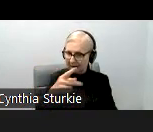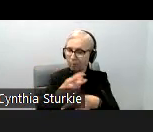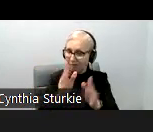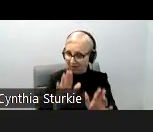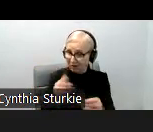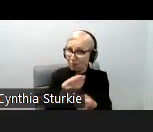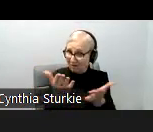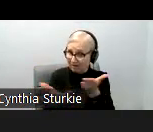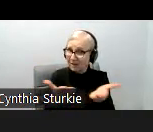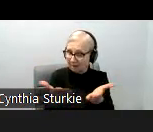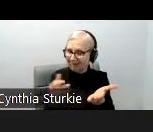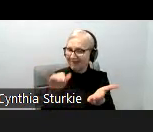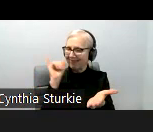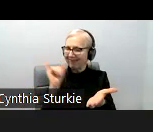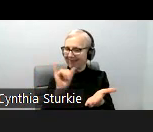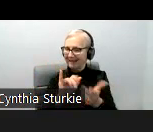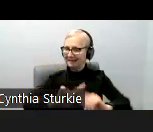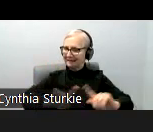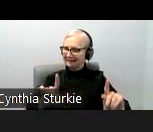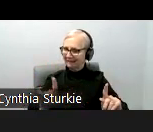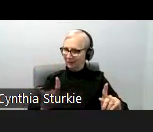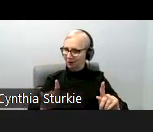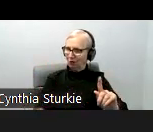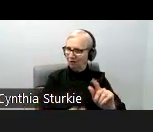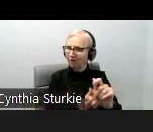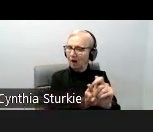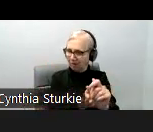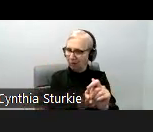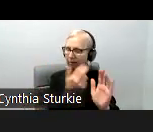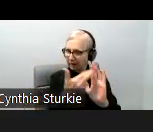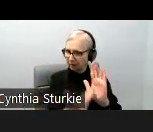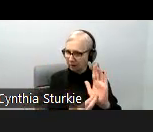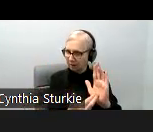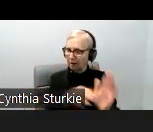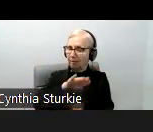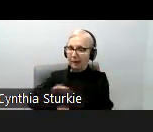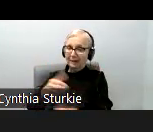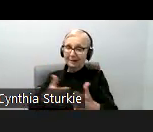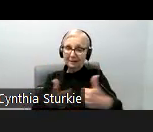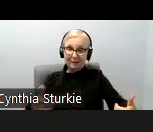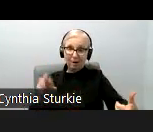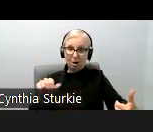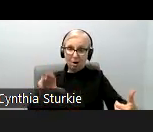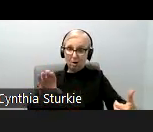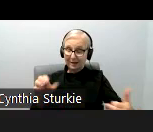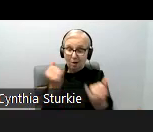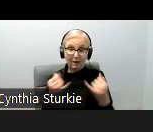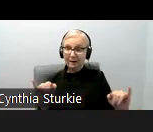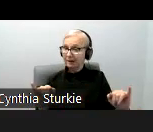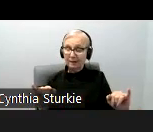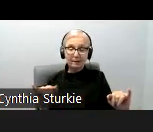services, then that would be following these regulations. But an RCO that's operating independently, is